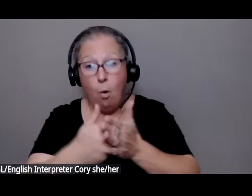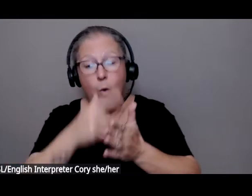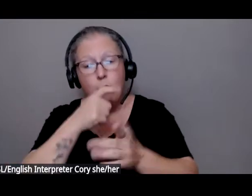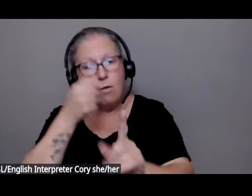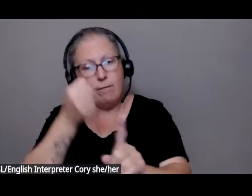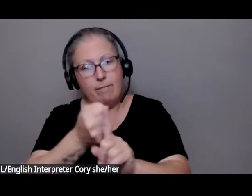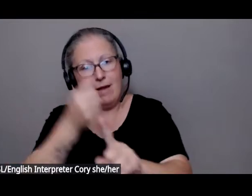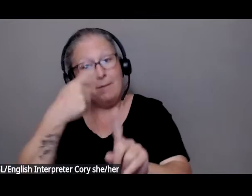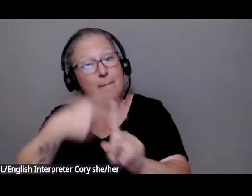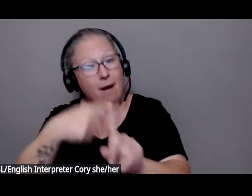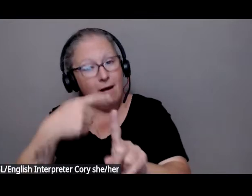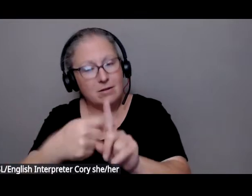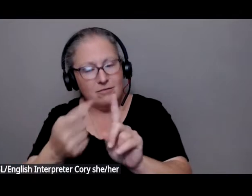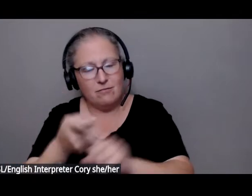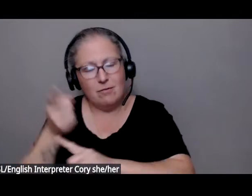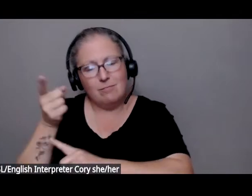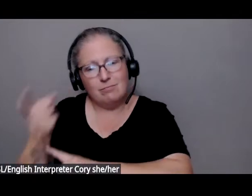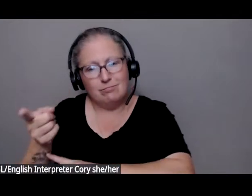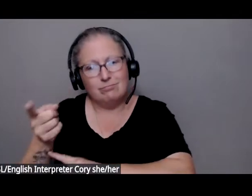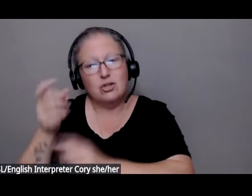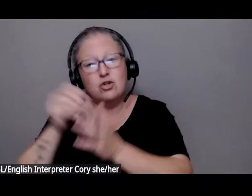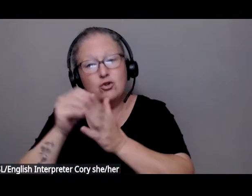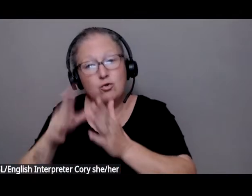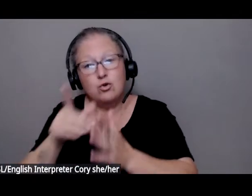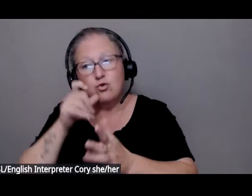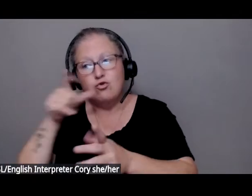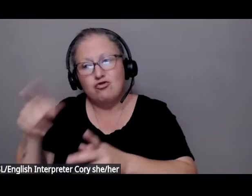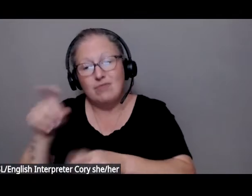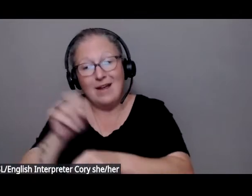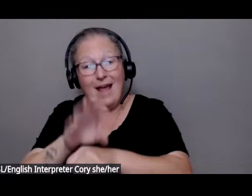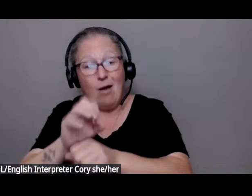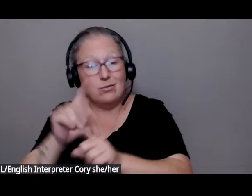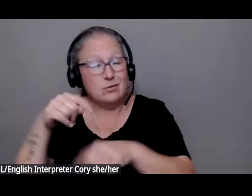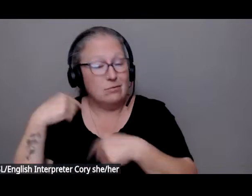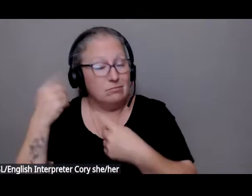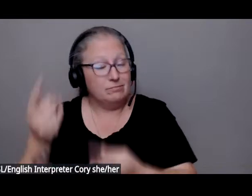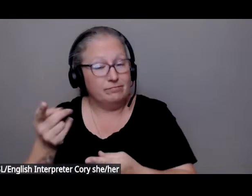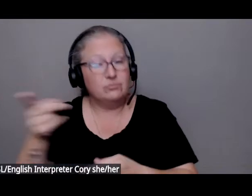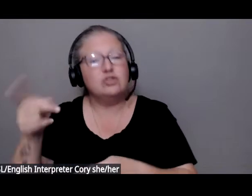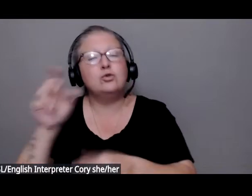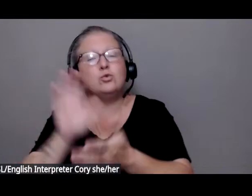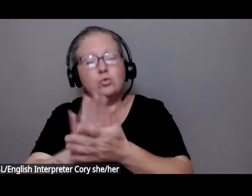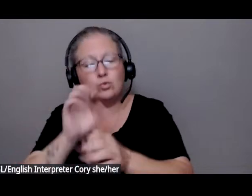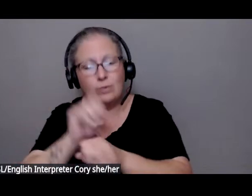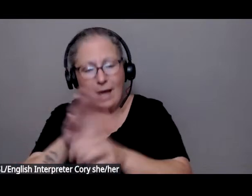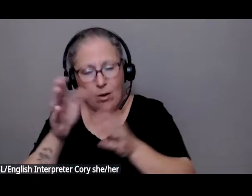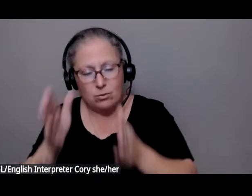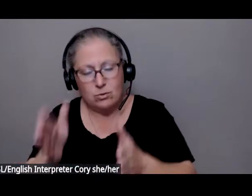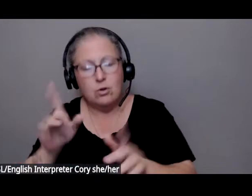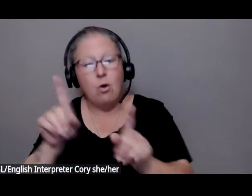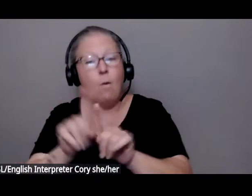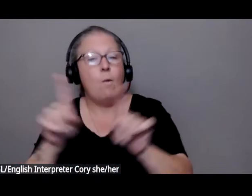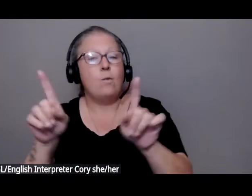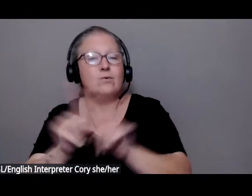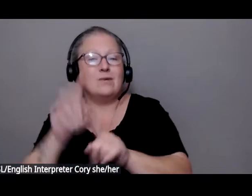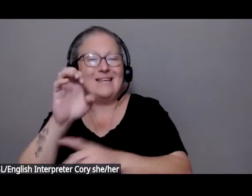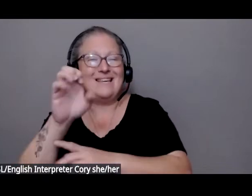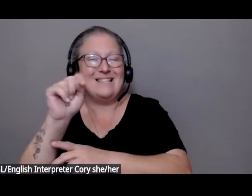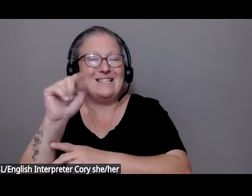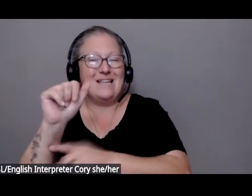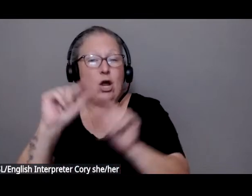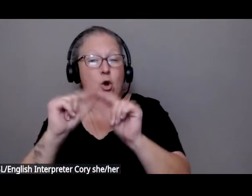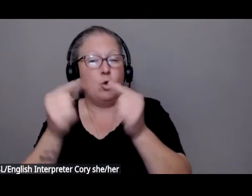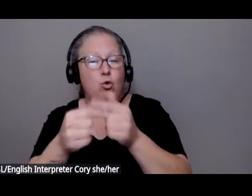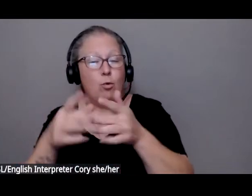impacted positively from students for whom she has counseled. Yes, she is a school counselor, but she is also an ETA group